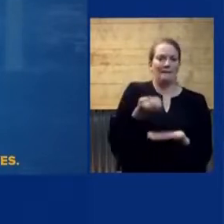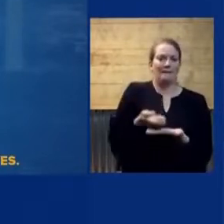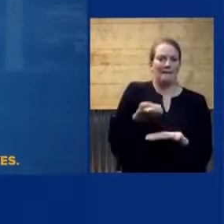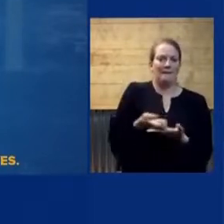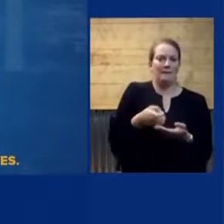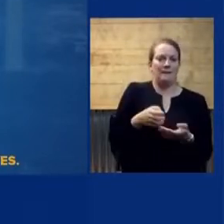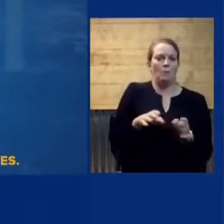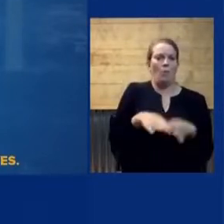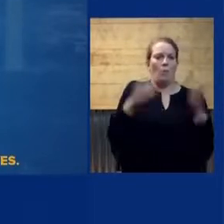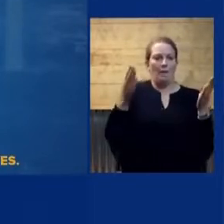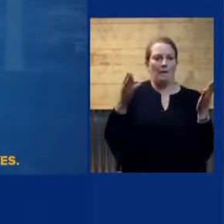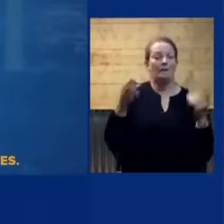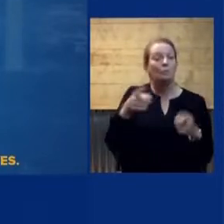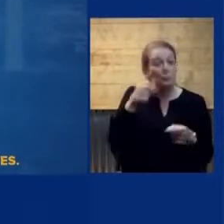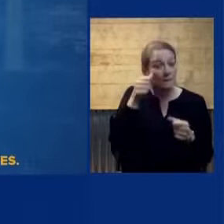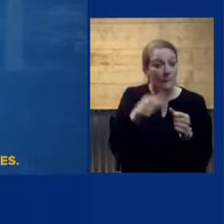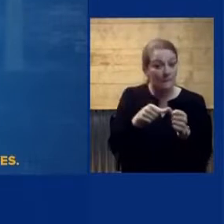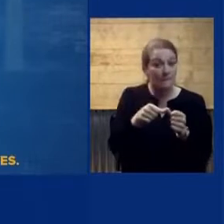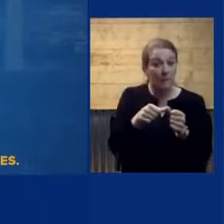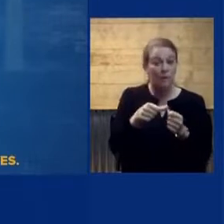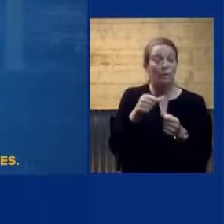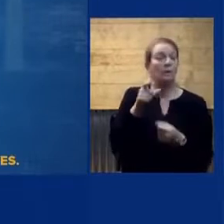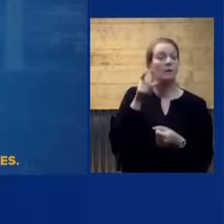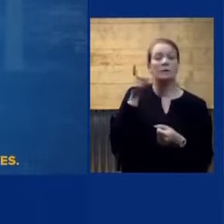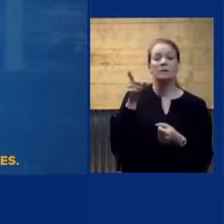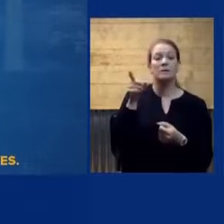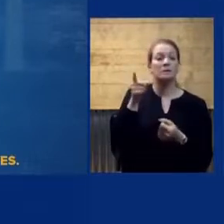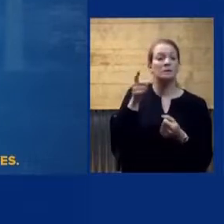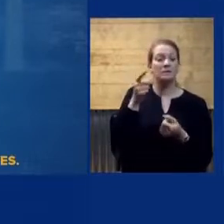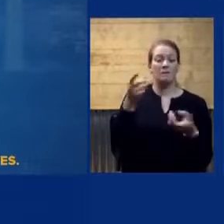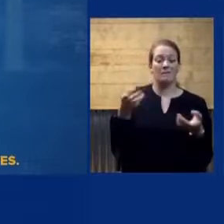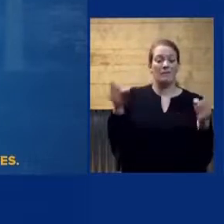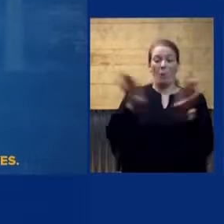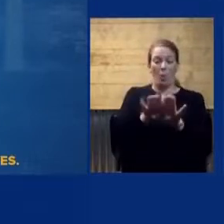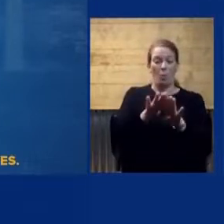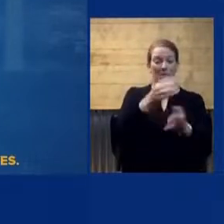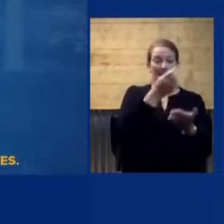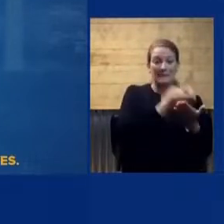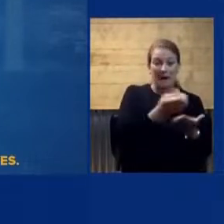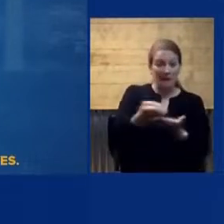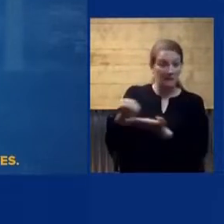to have anything to do with the closing of the economies. He said the